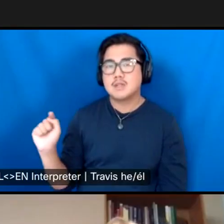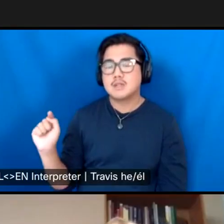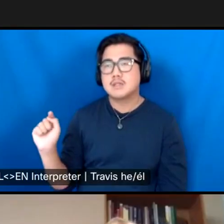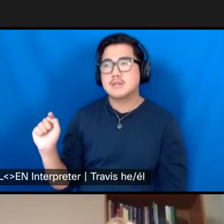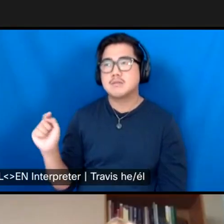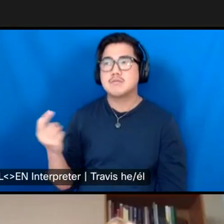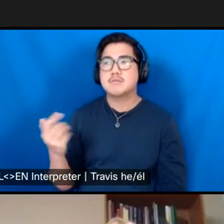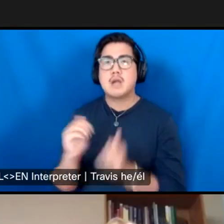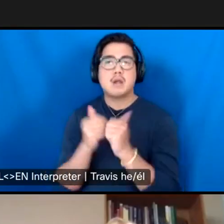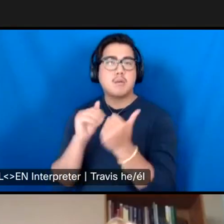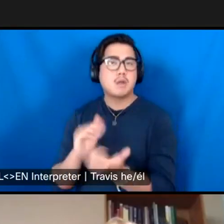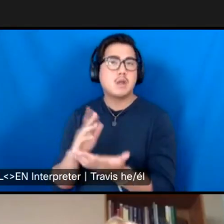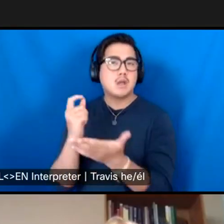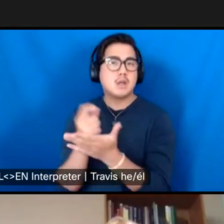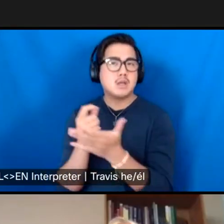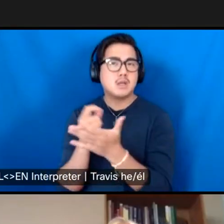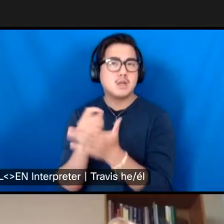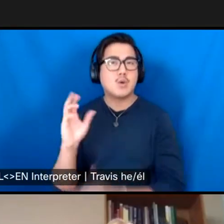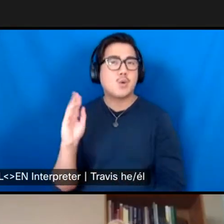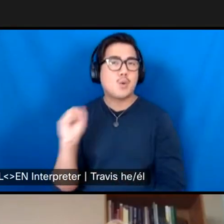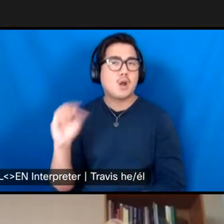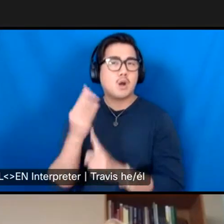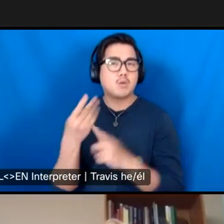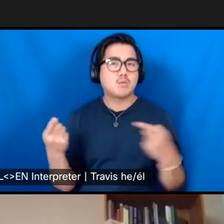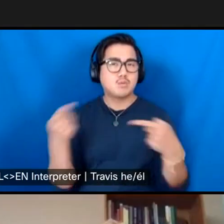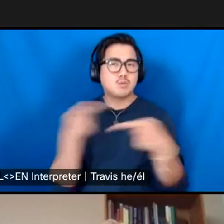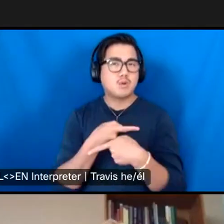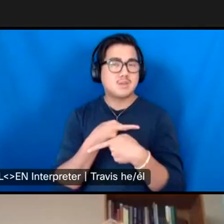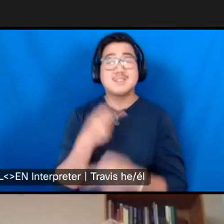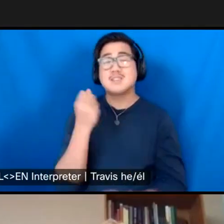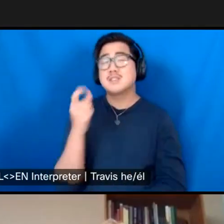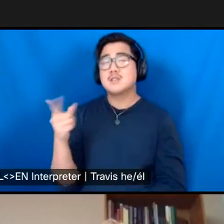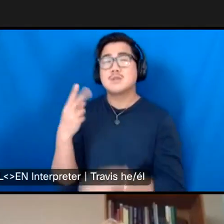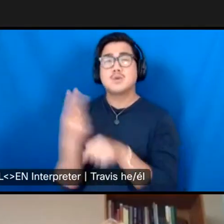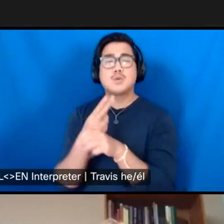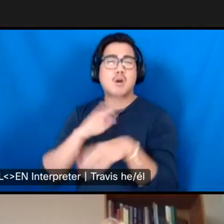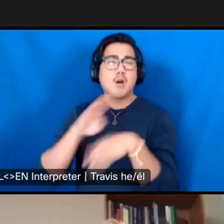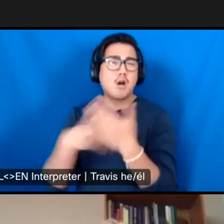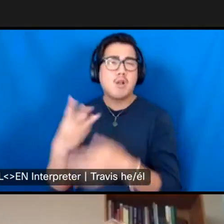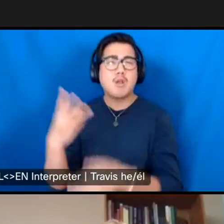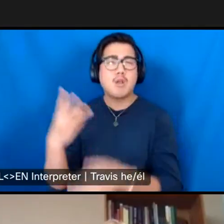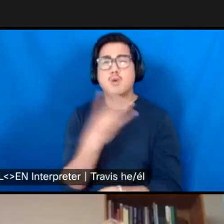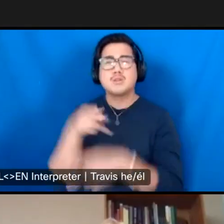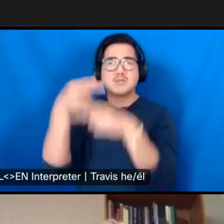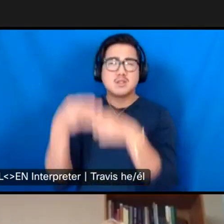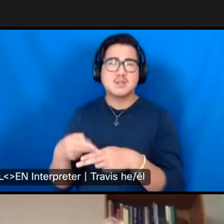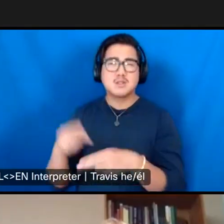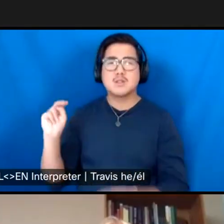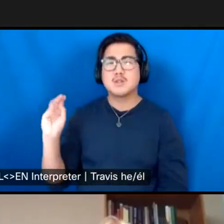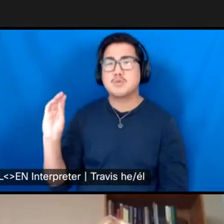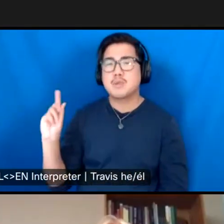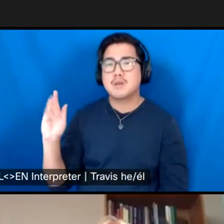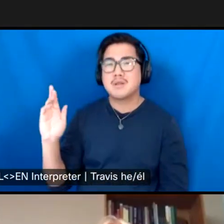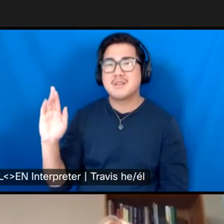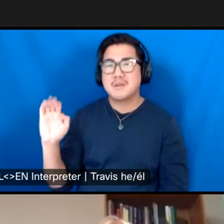do therapy cross culturally. And they're using all of the Western nomenclature, but they're really talking about what we